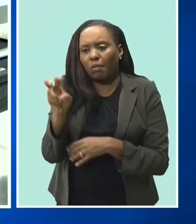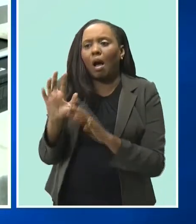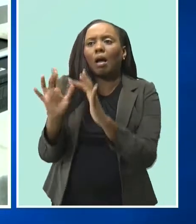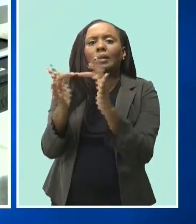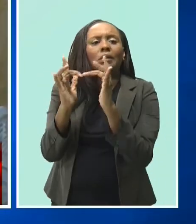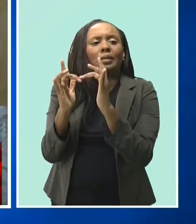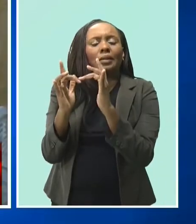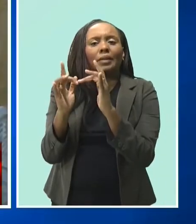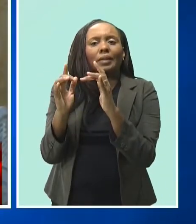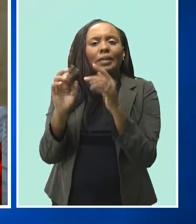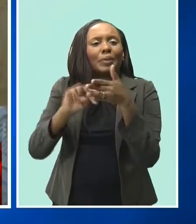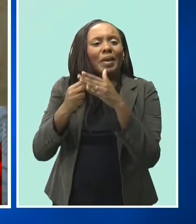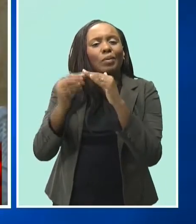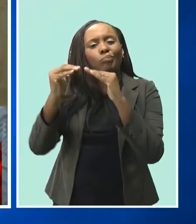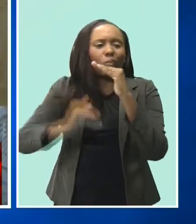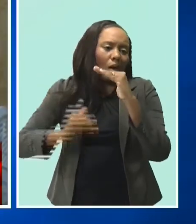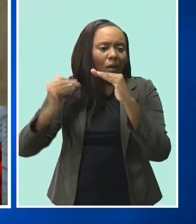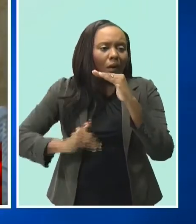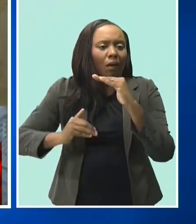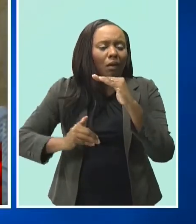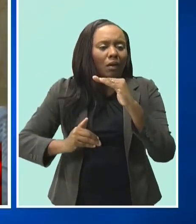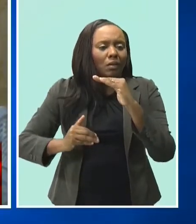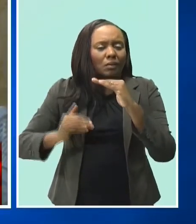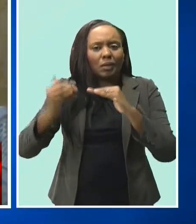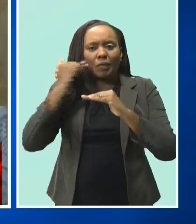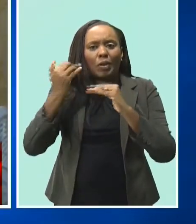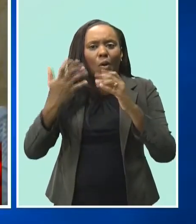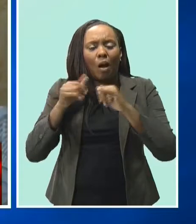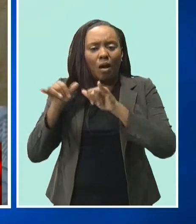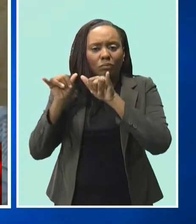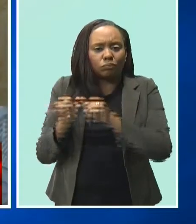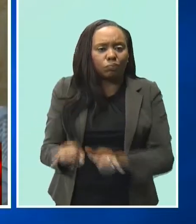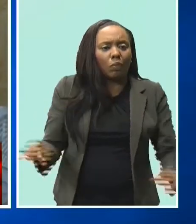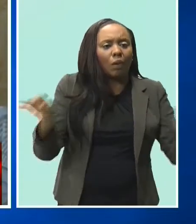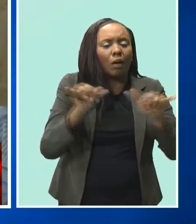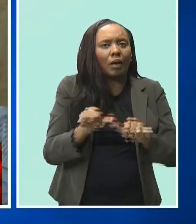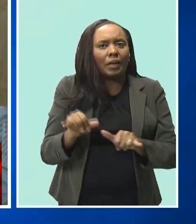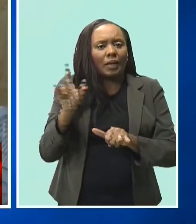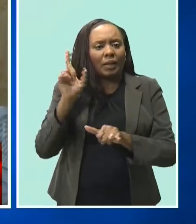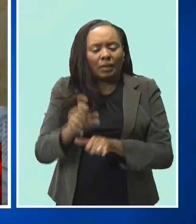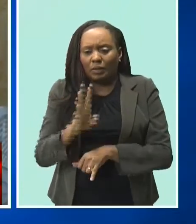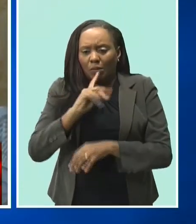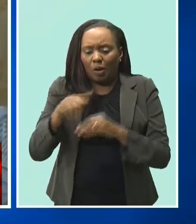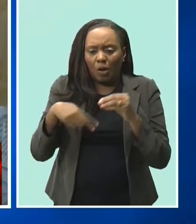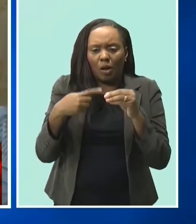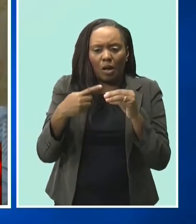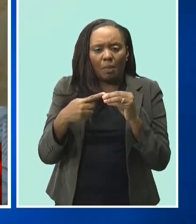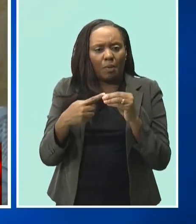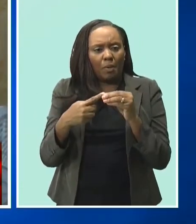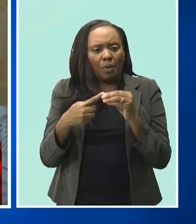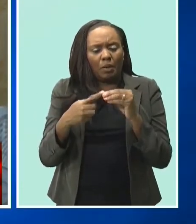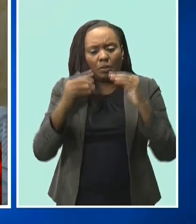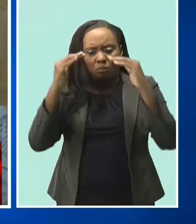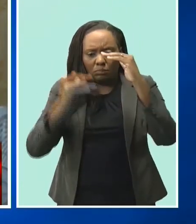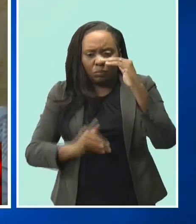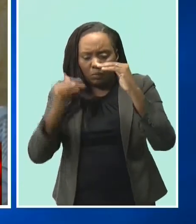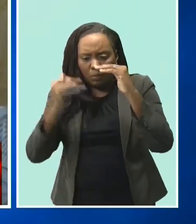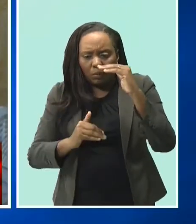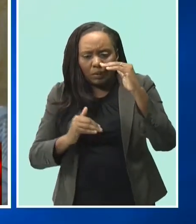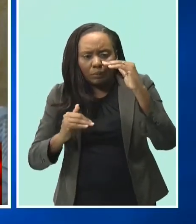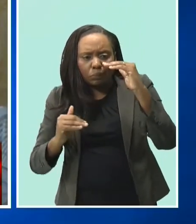contacted specifically about the issues within transport, the czar advised anyone who witnesses any breaches on PSVs to